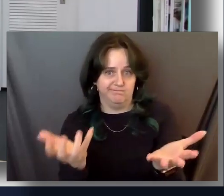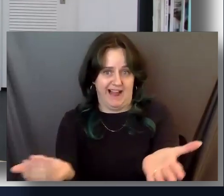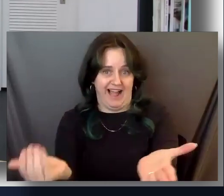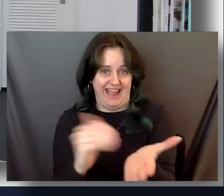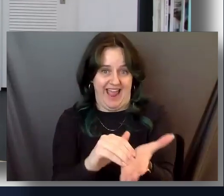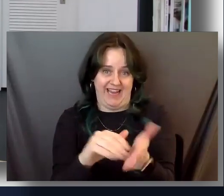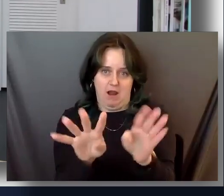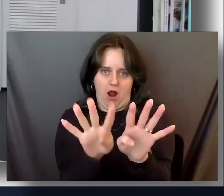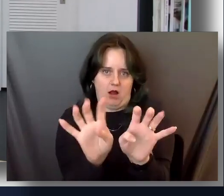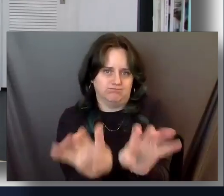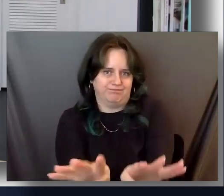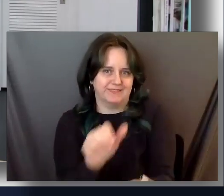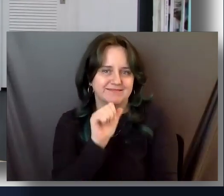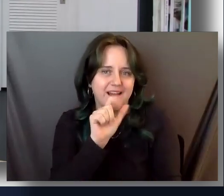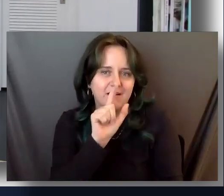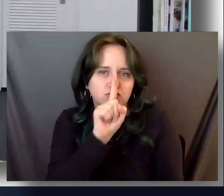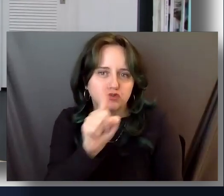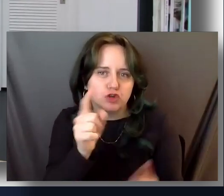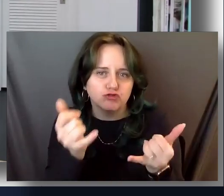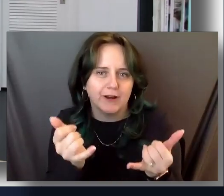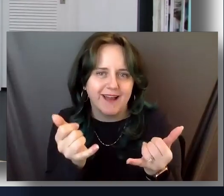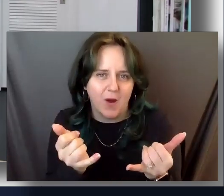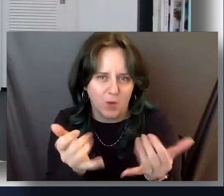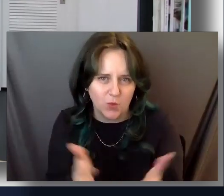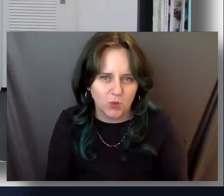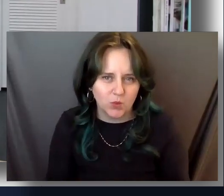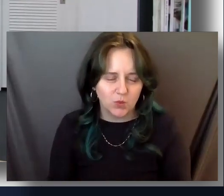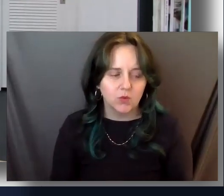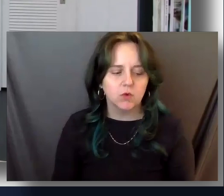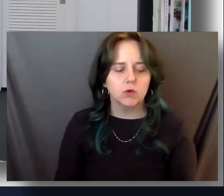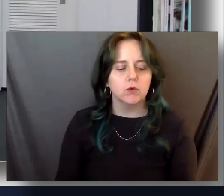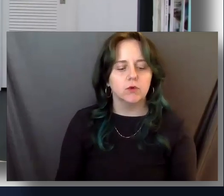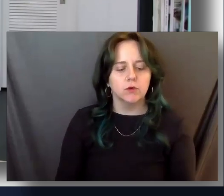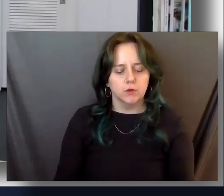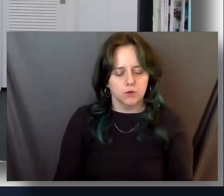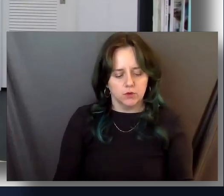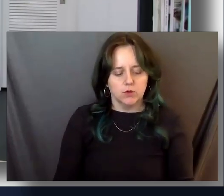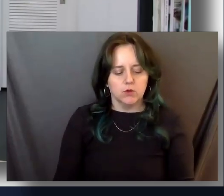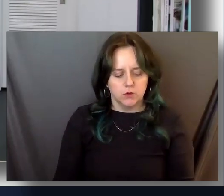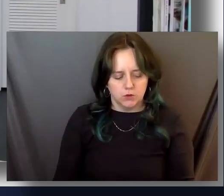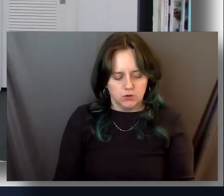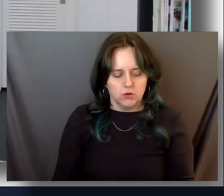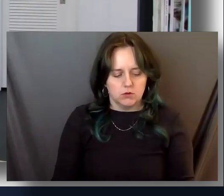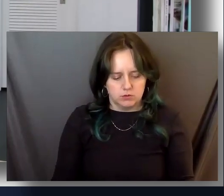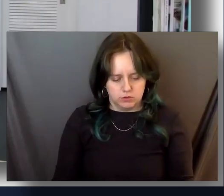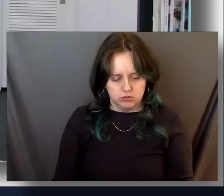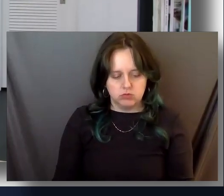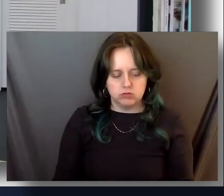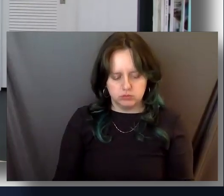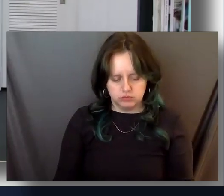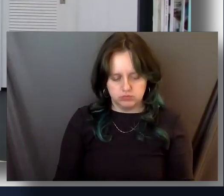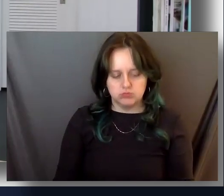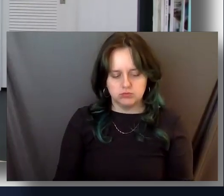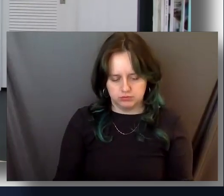that's an unknown at this point. In terms of